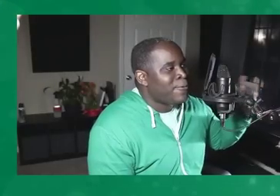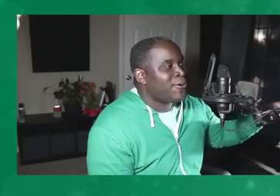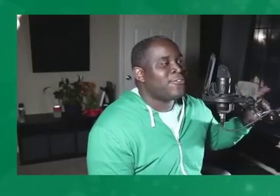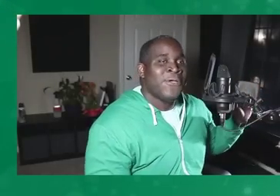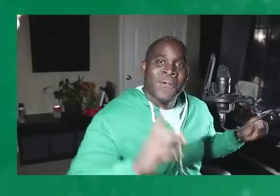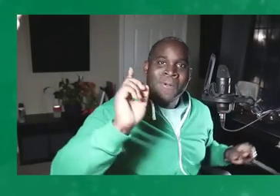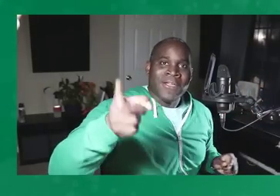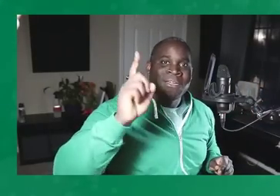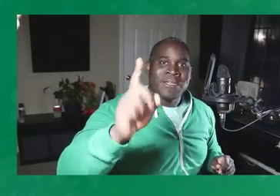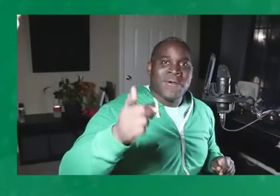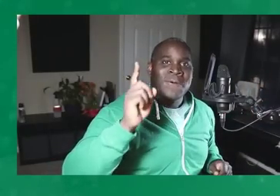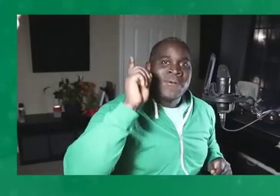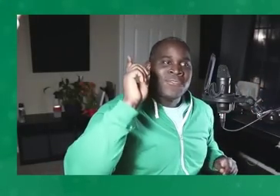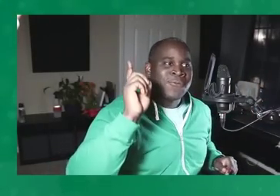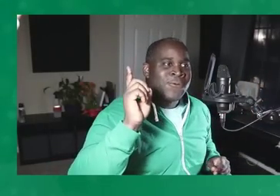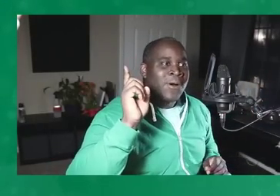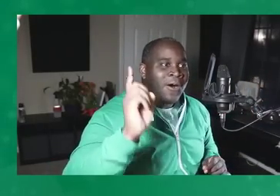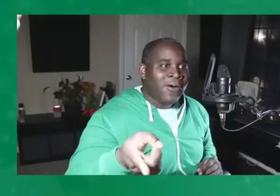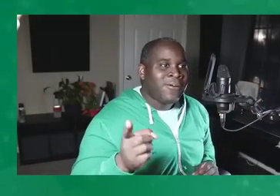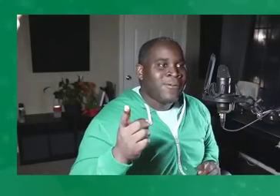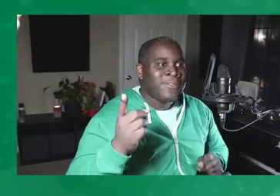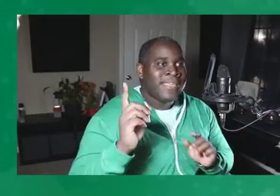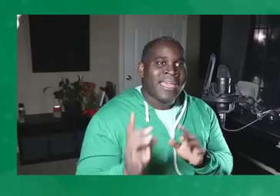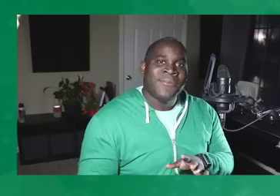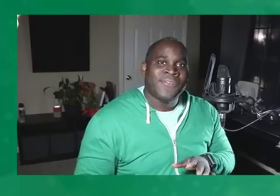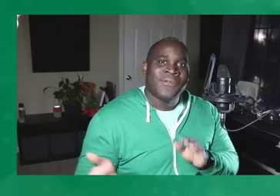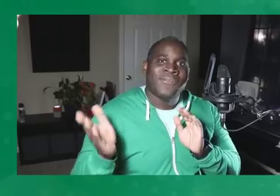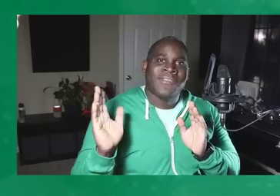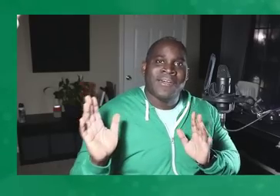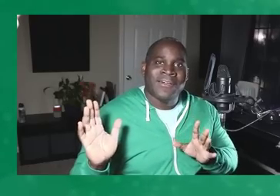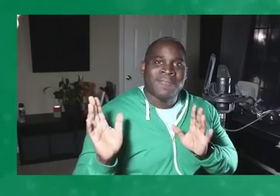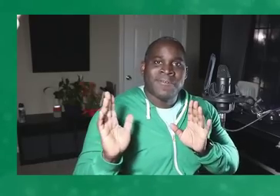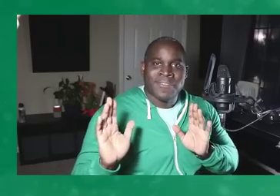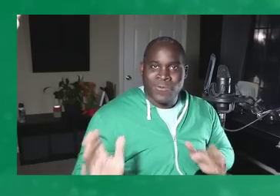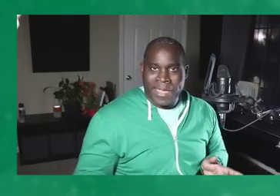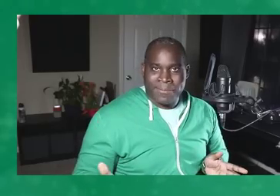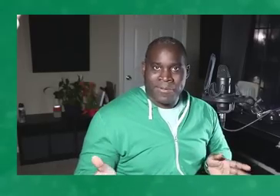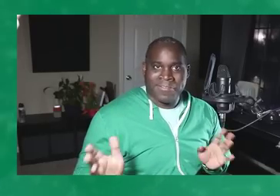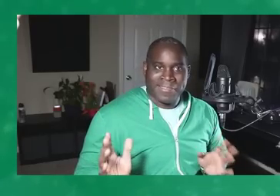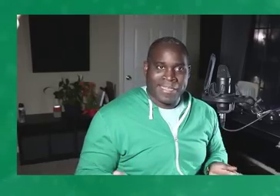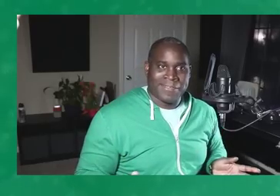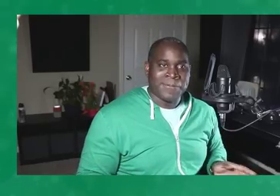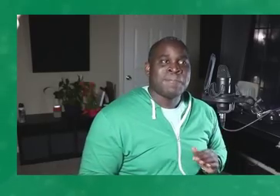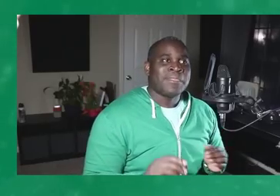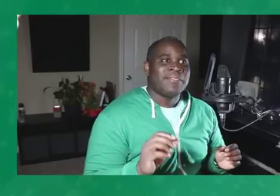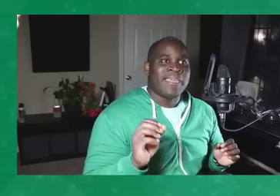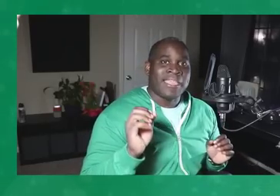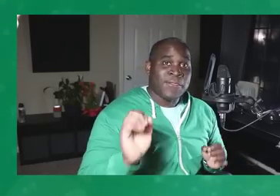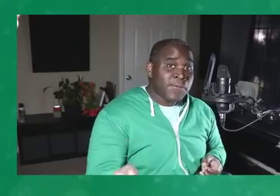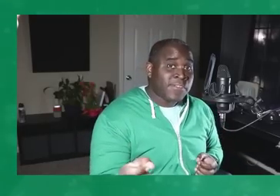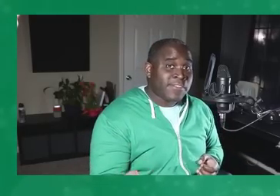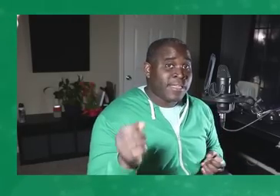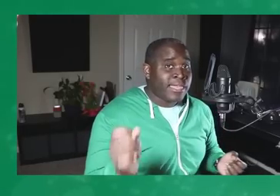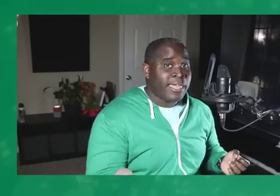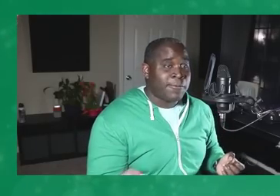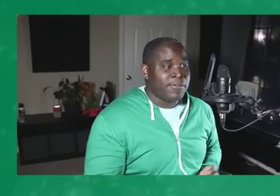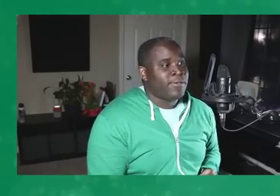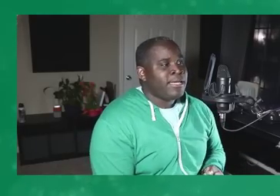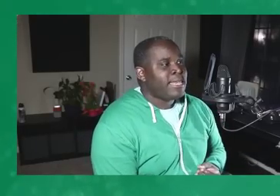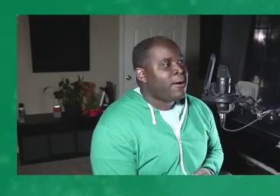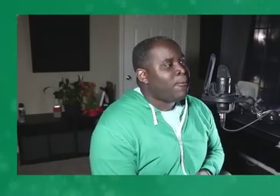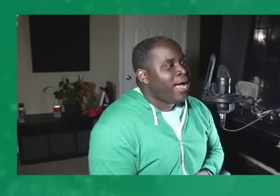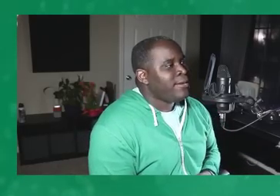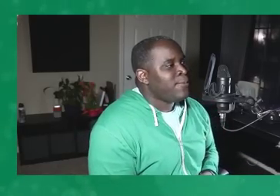to my words. We are going to go through all the episodes of The Dragon Prince together that uses sign